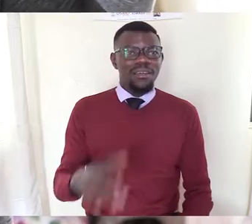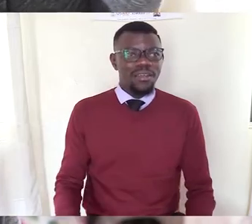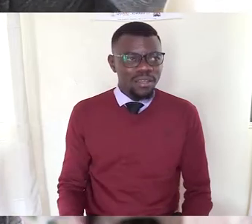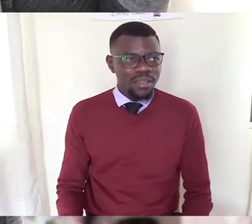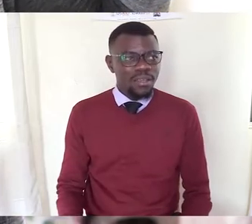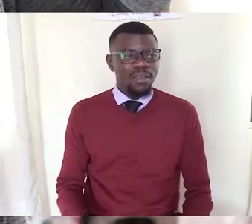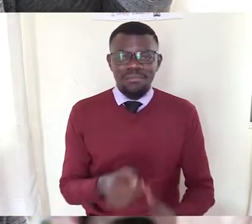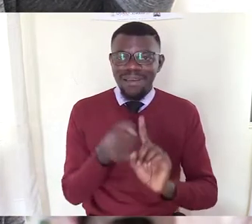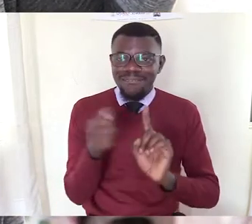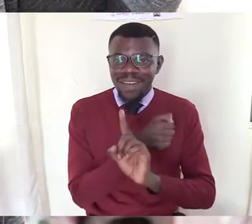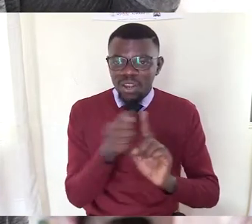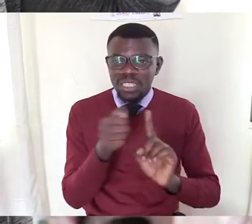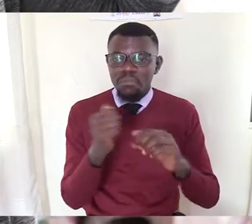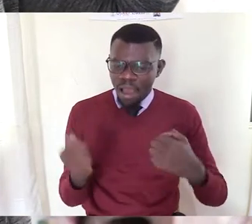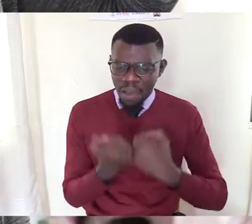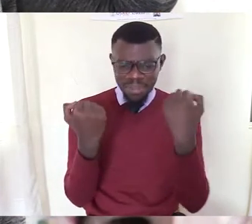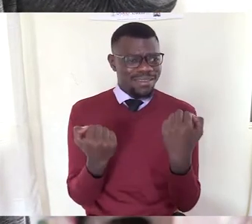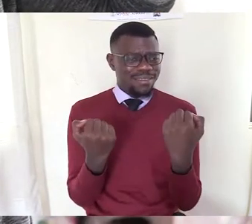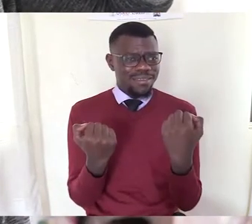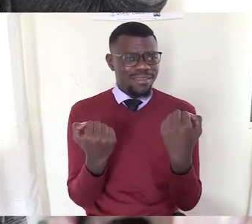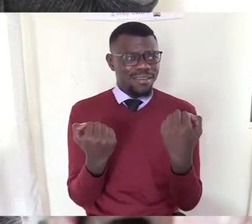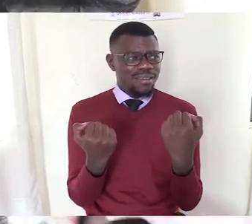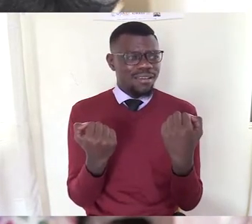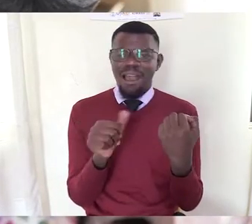violence must happen for someone to win.